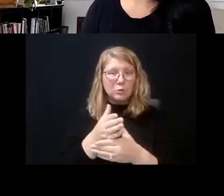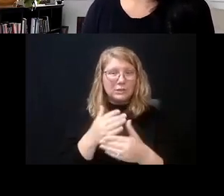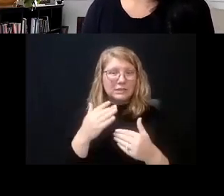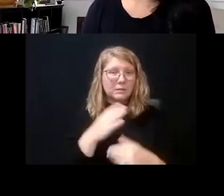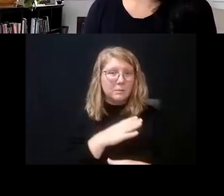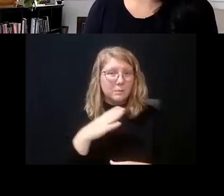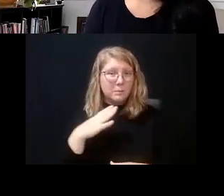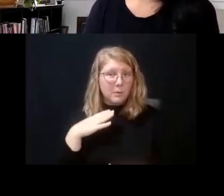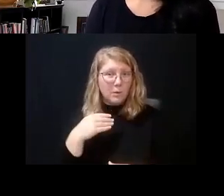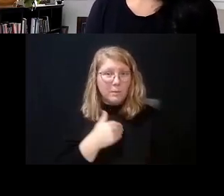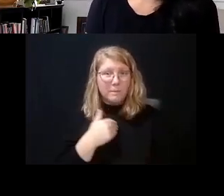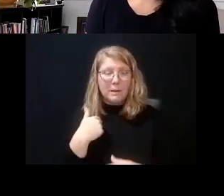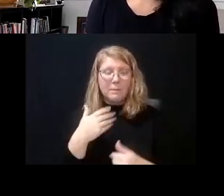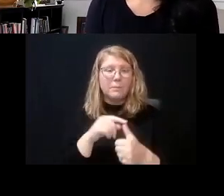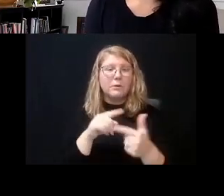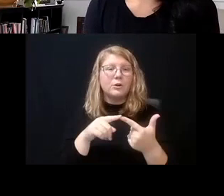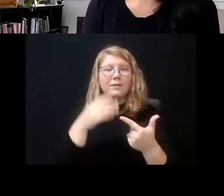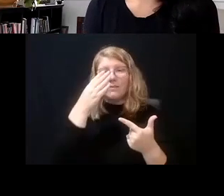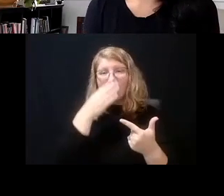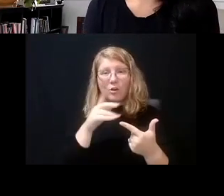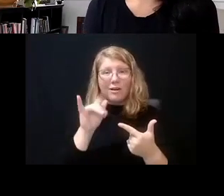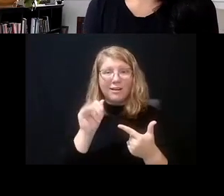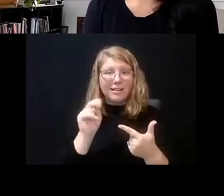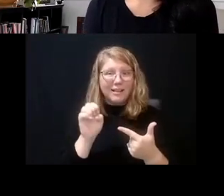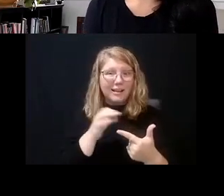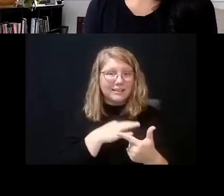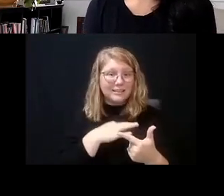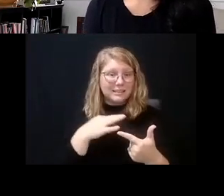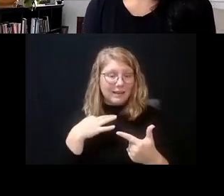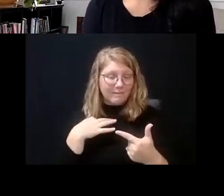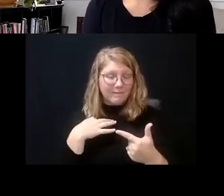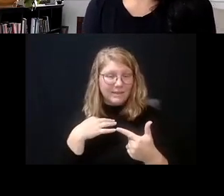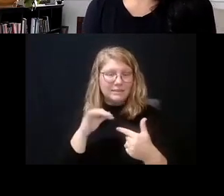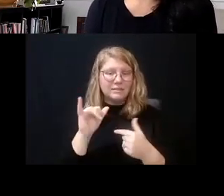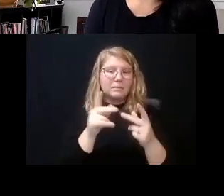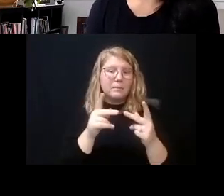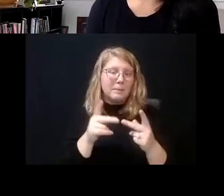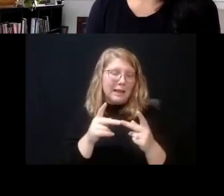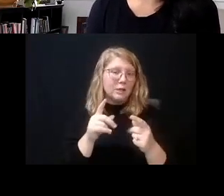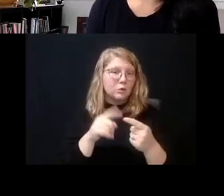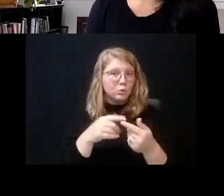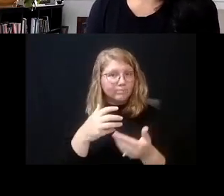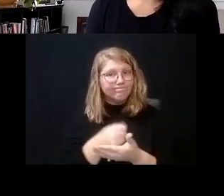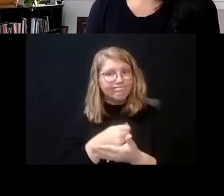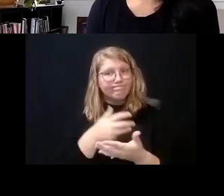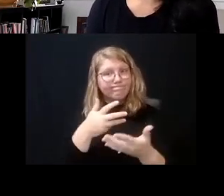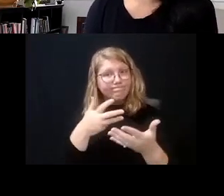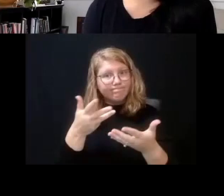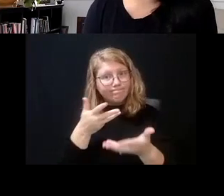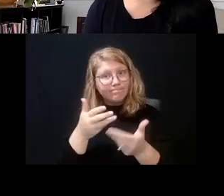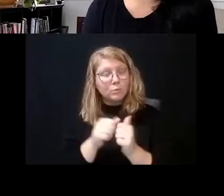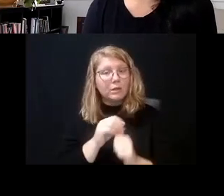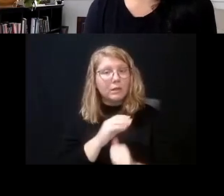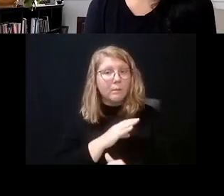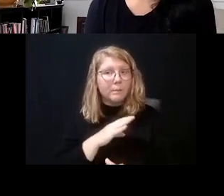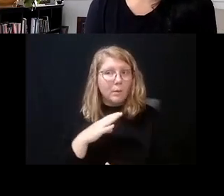frontline staff. And I think that's the place to engage with boards around, you know, this